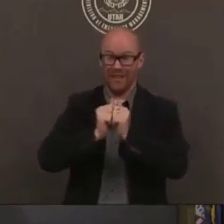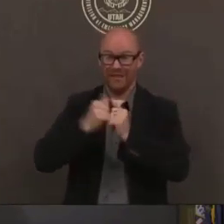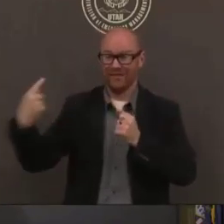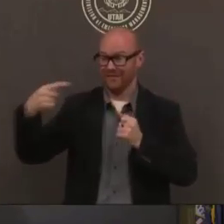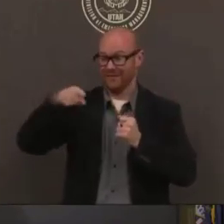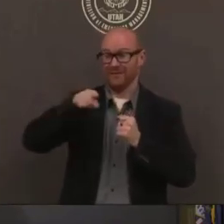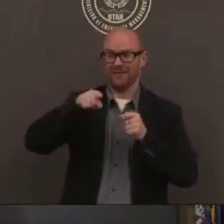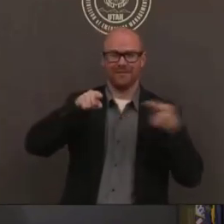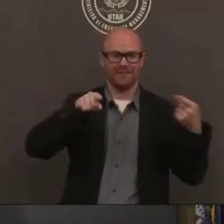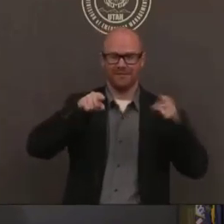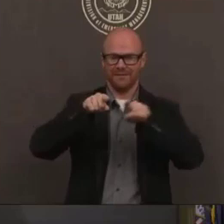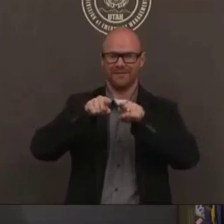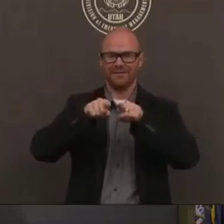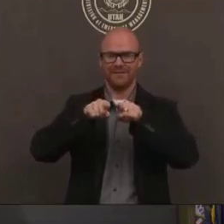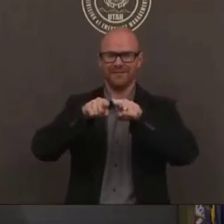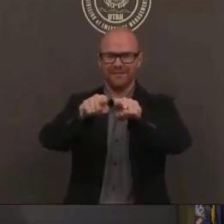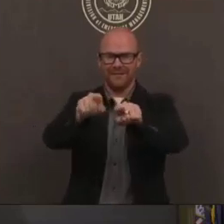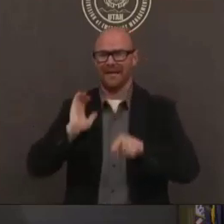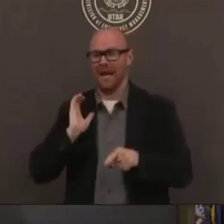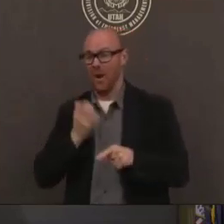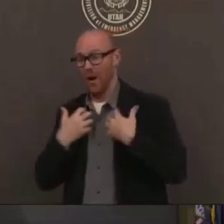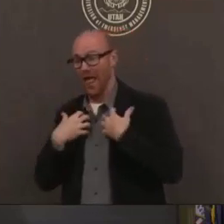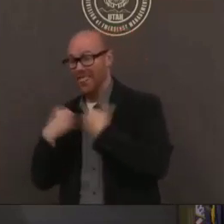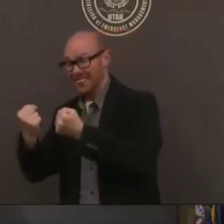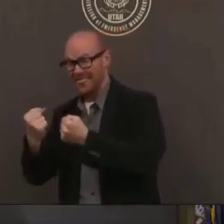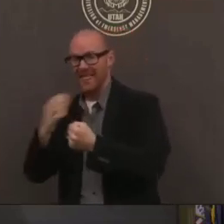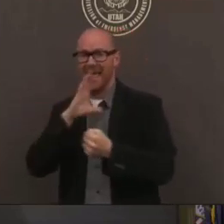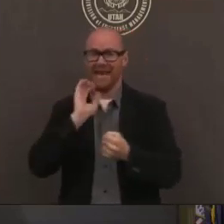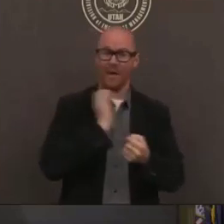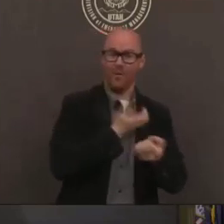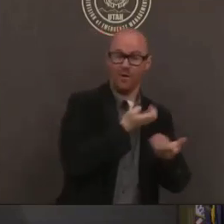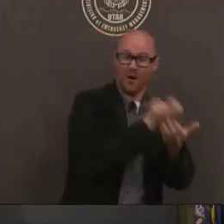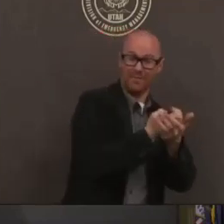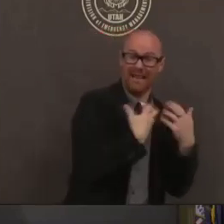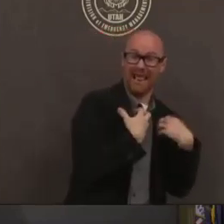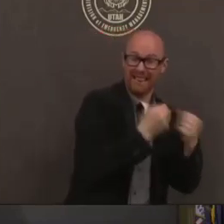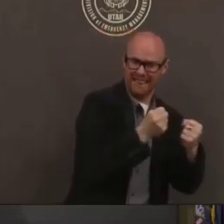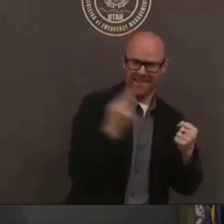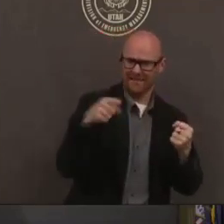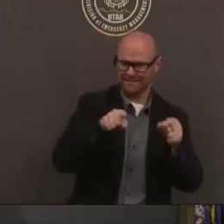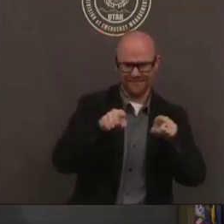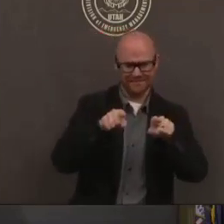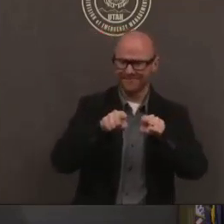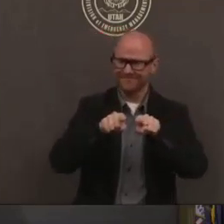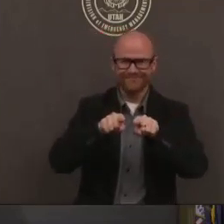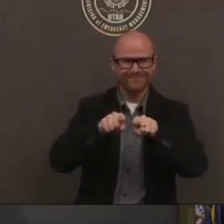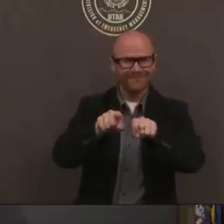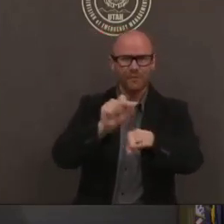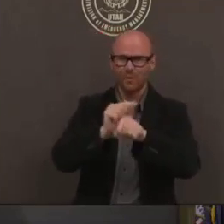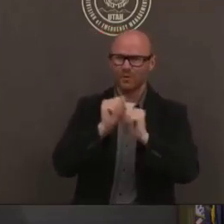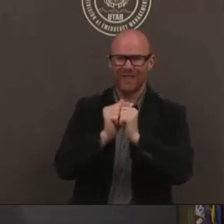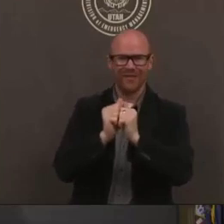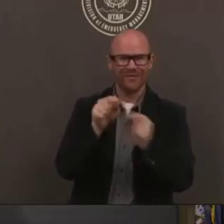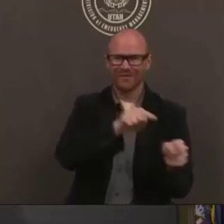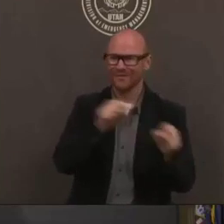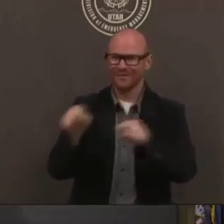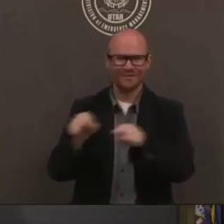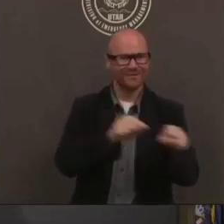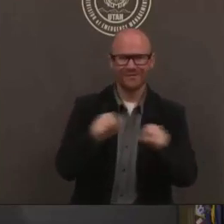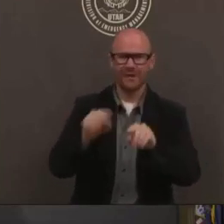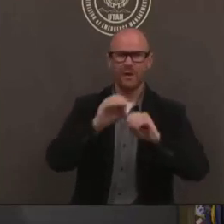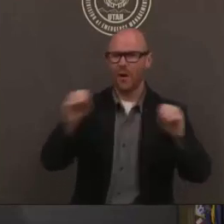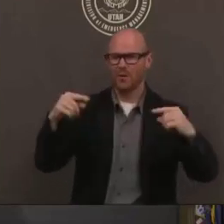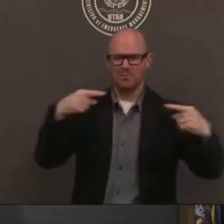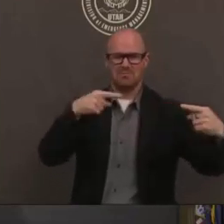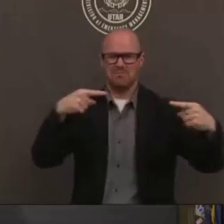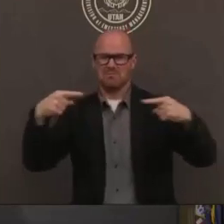comes first, but economic health and economic welfare is also right there with it. His approach has been that